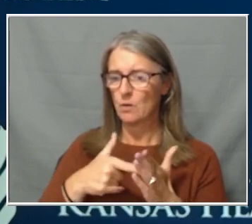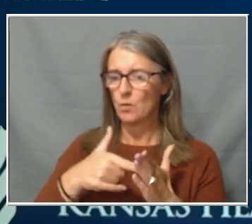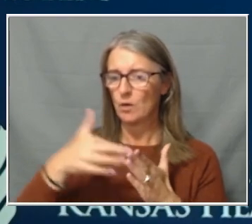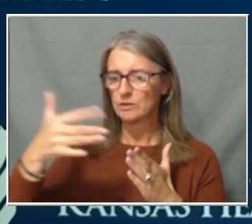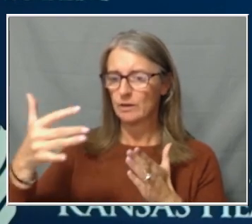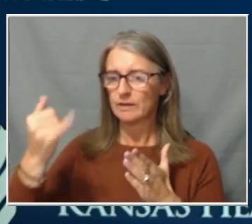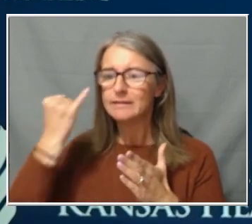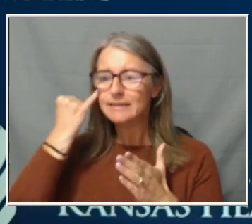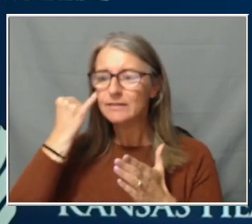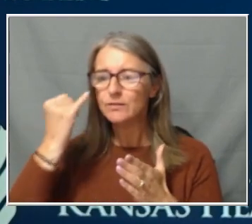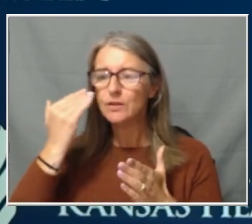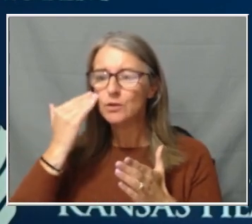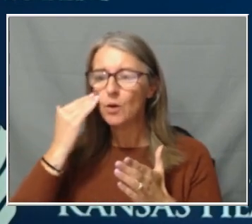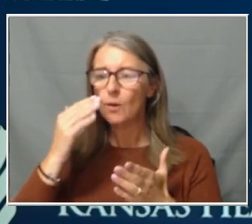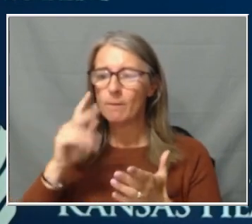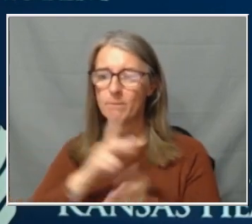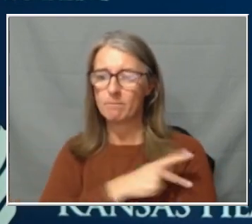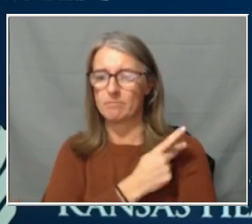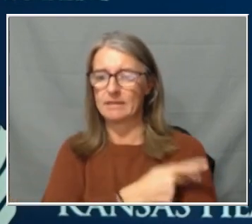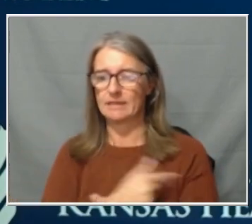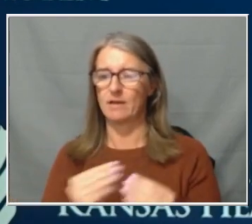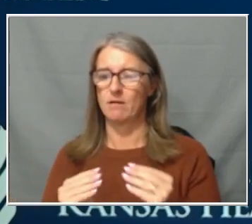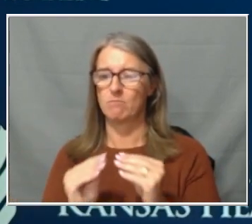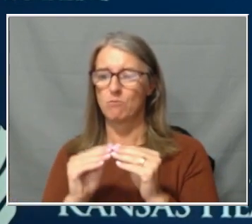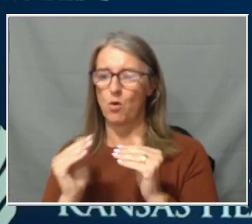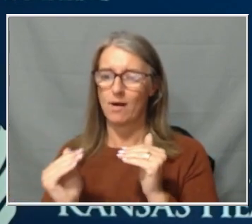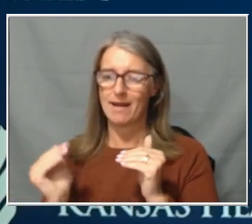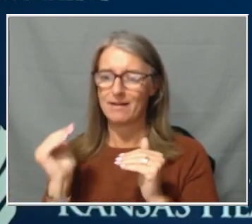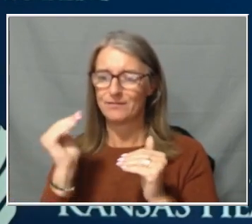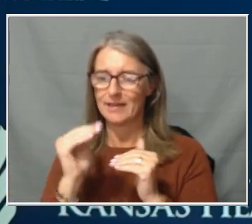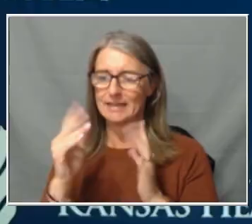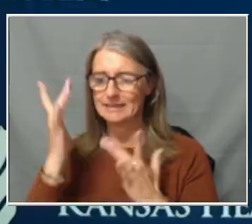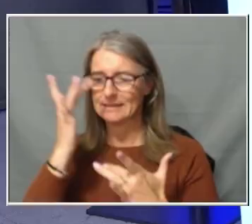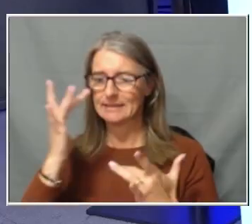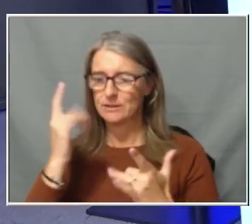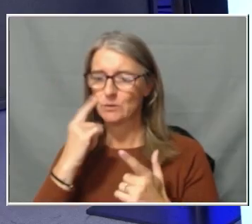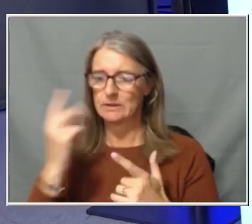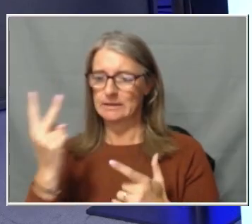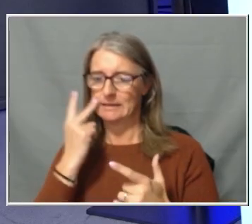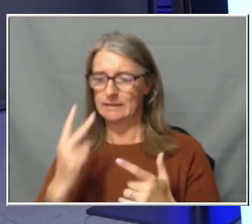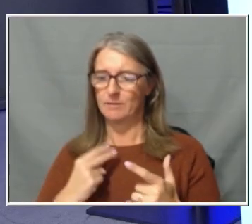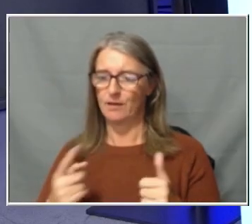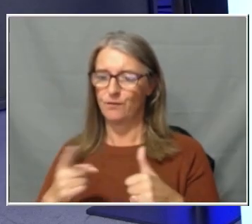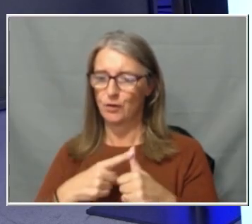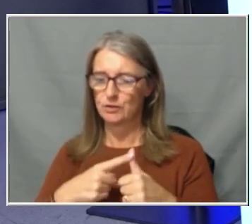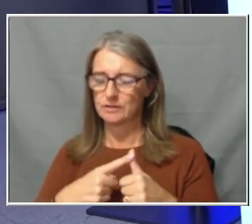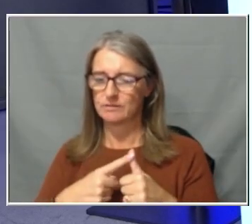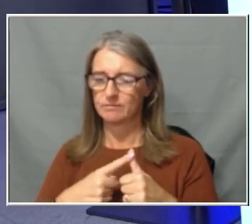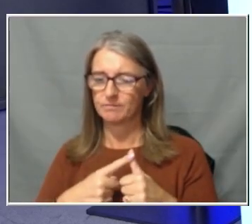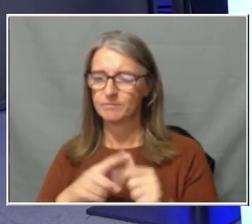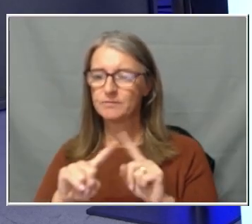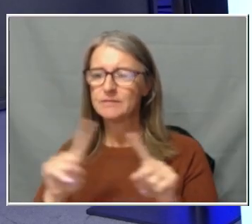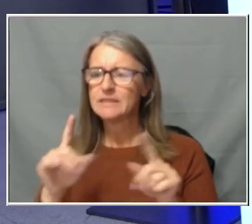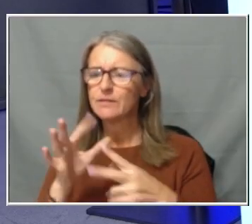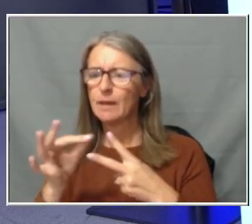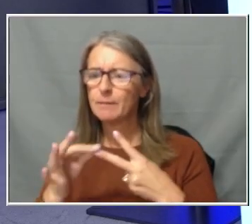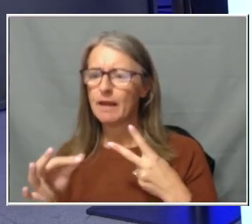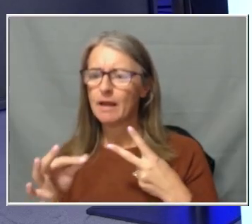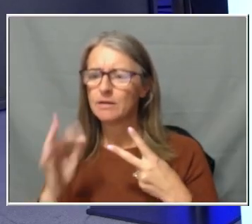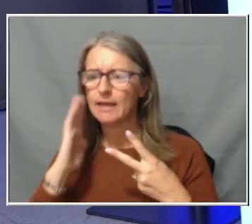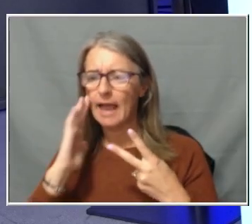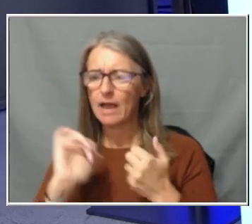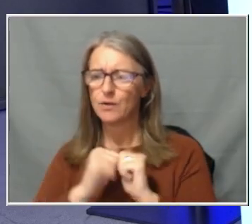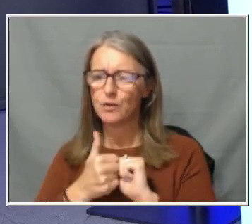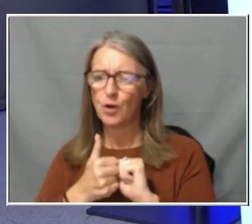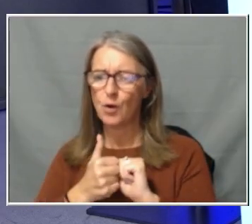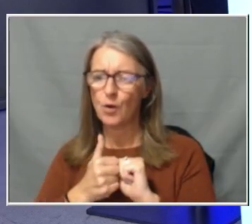know that the patient has more advanced disease, they will come to see me first. So Dr. Selby, different options. How do people know whether the option